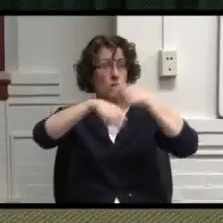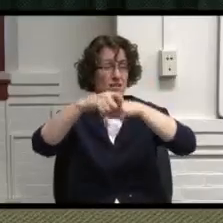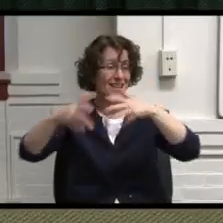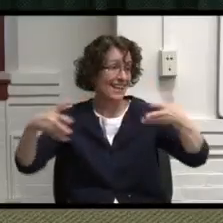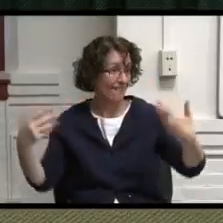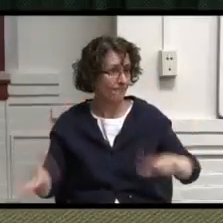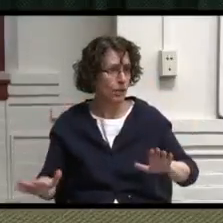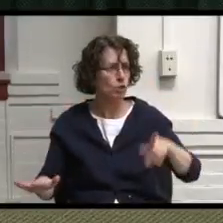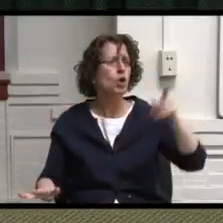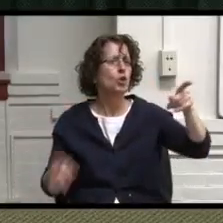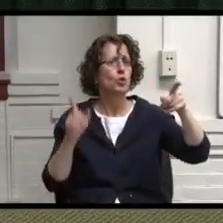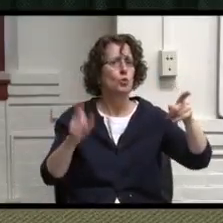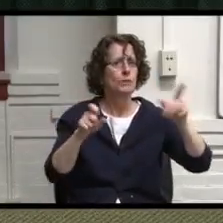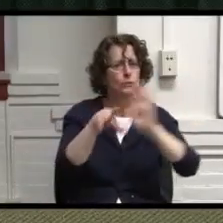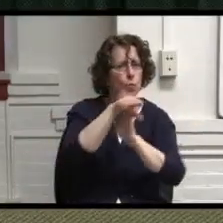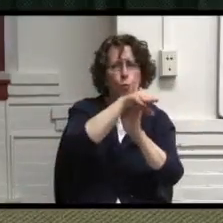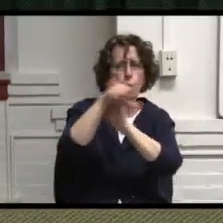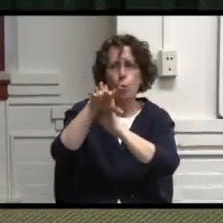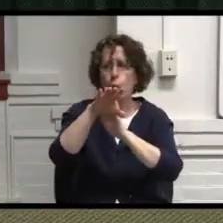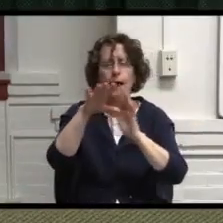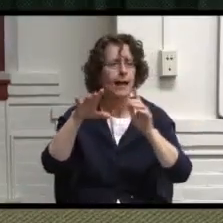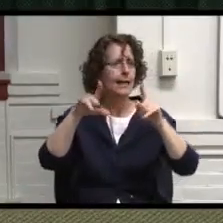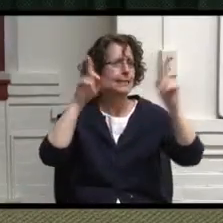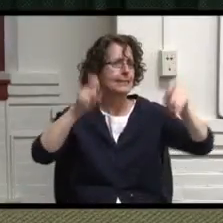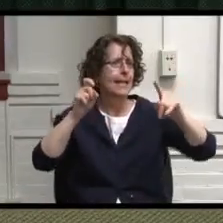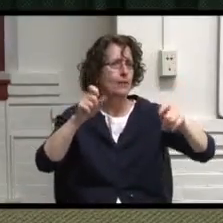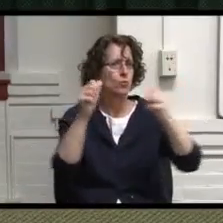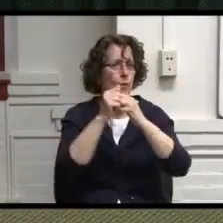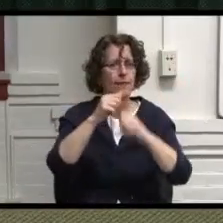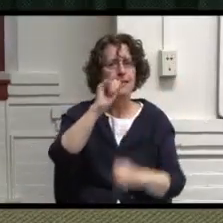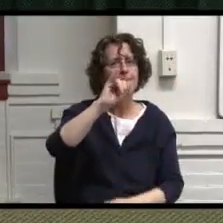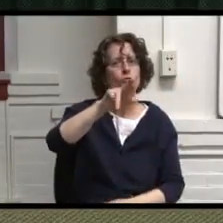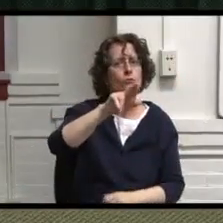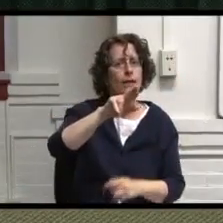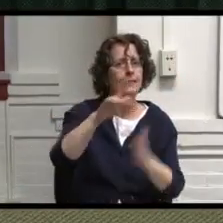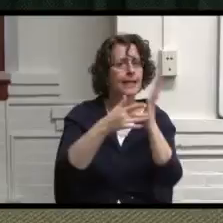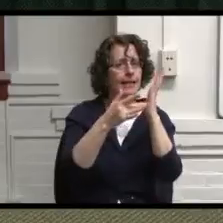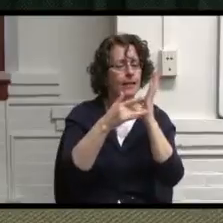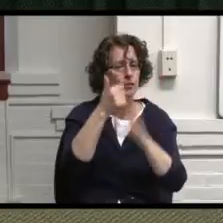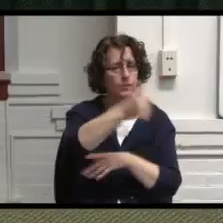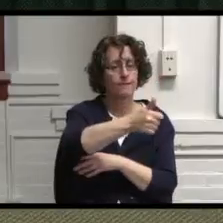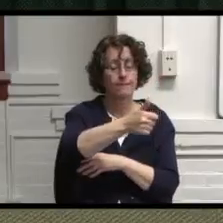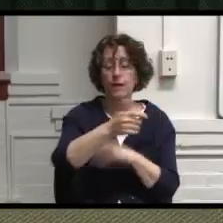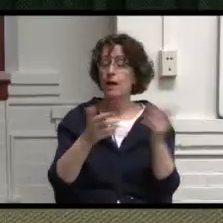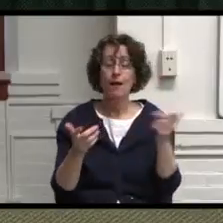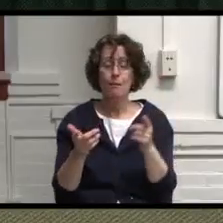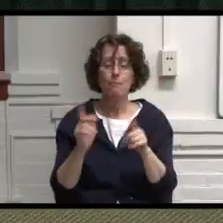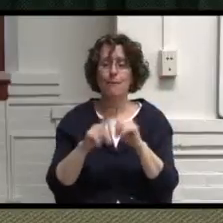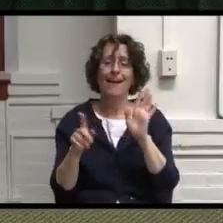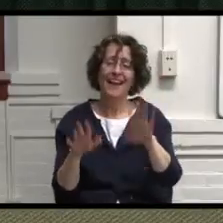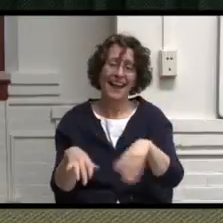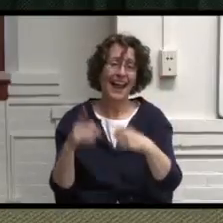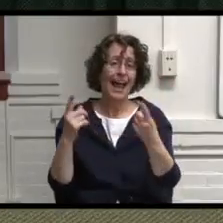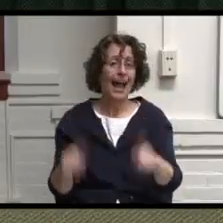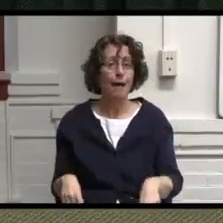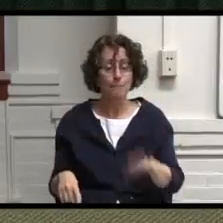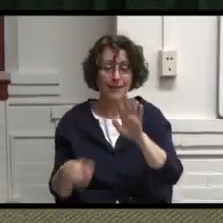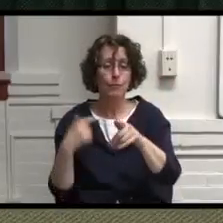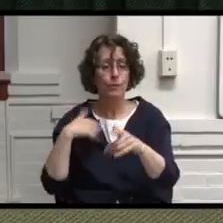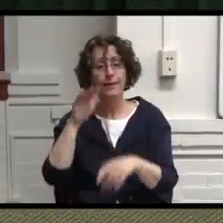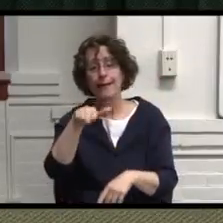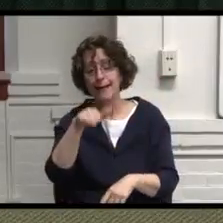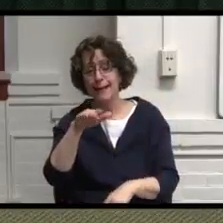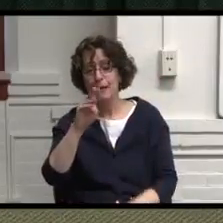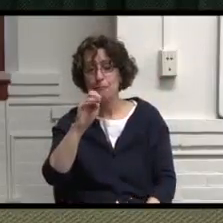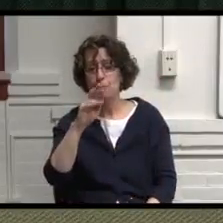certain types of work. Based on the wonderful experience we had with Margaret, it just seemed like we reached out to her